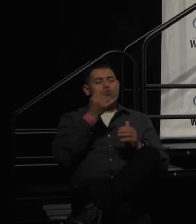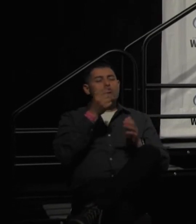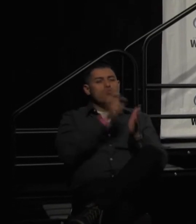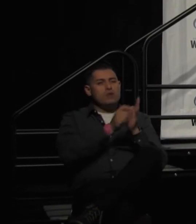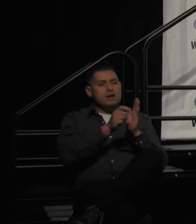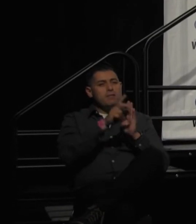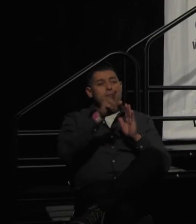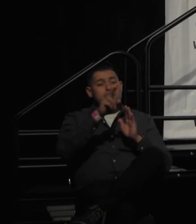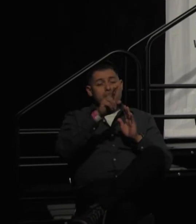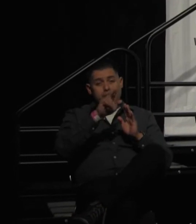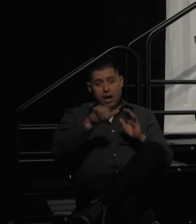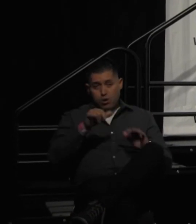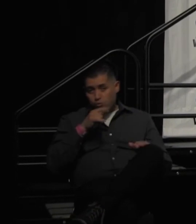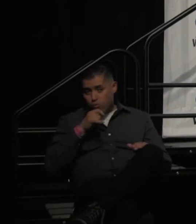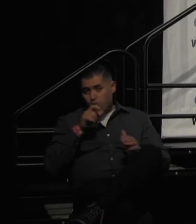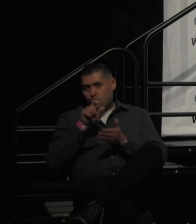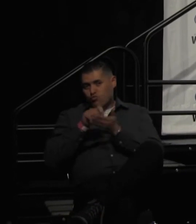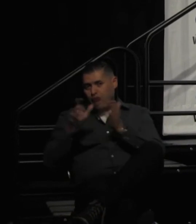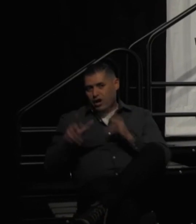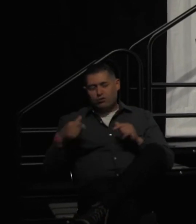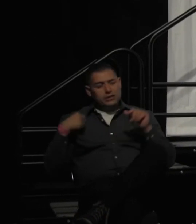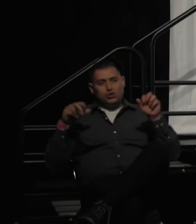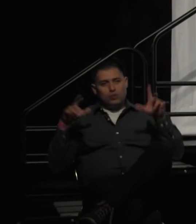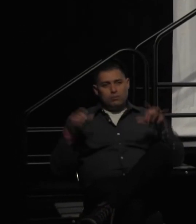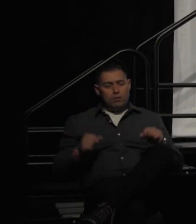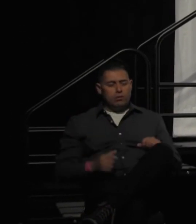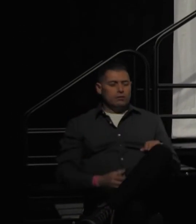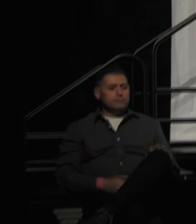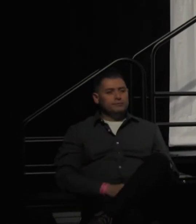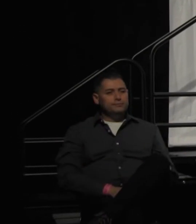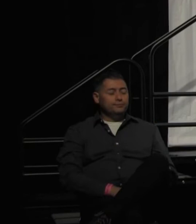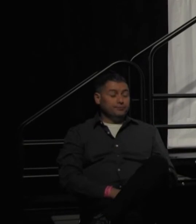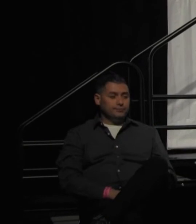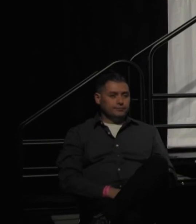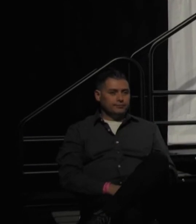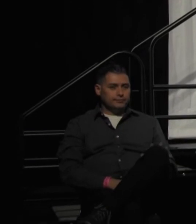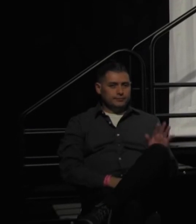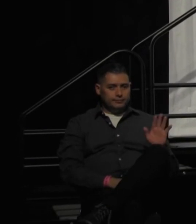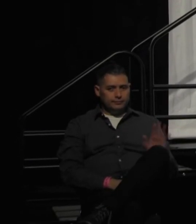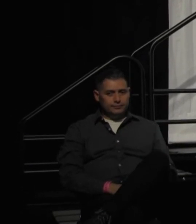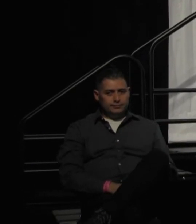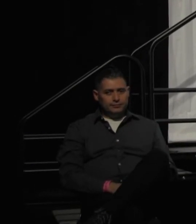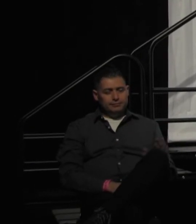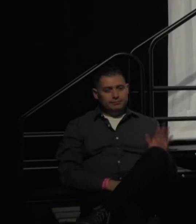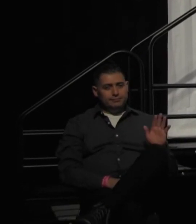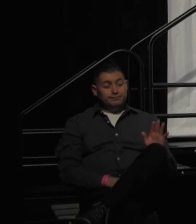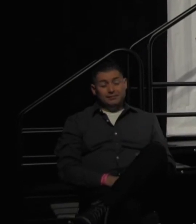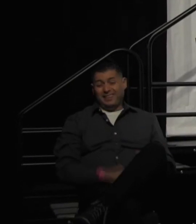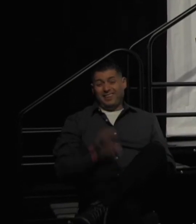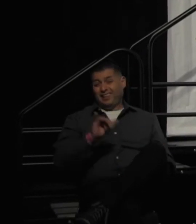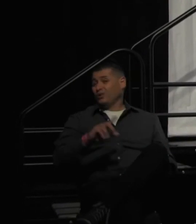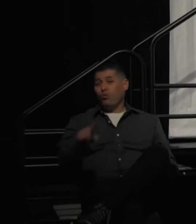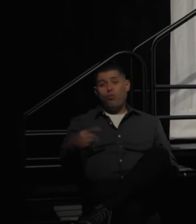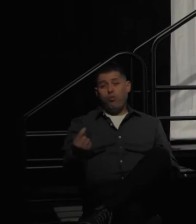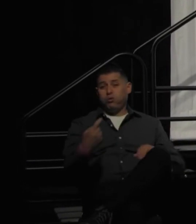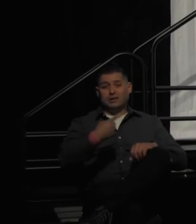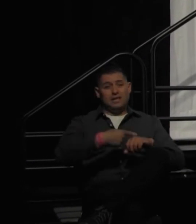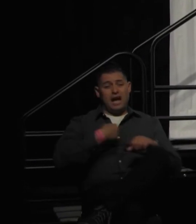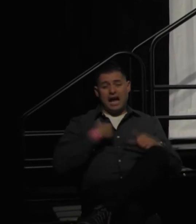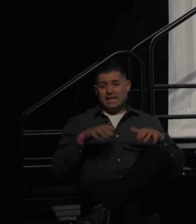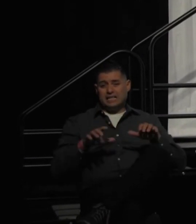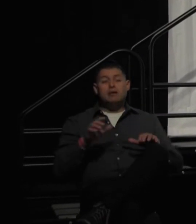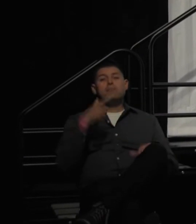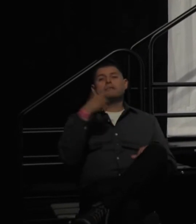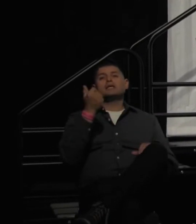writers. It was incredible. And that was the only time I ever did,